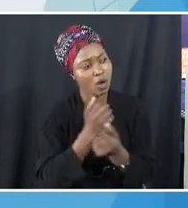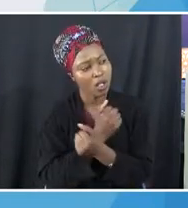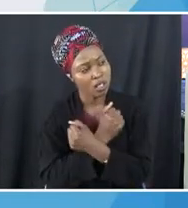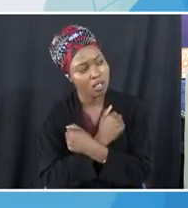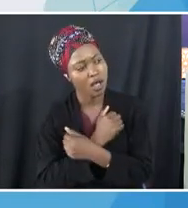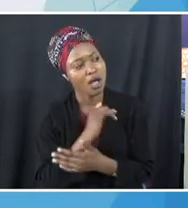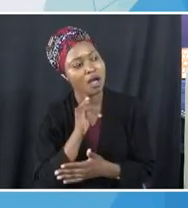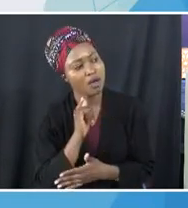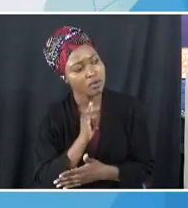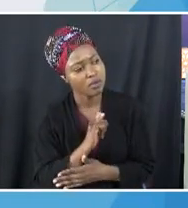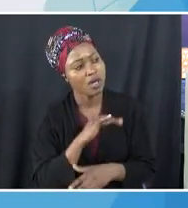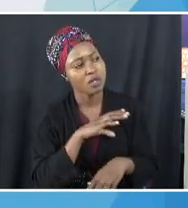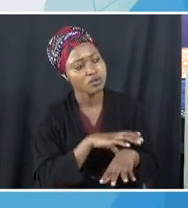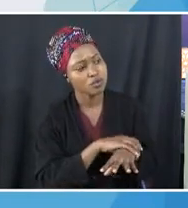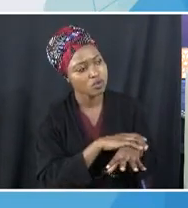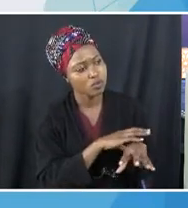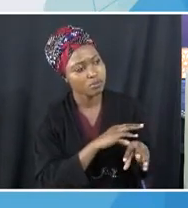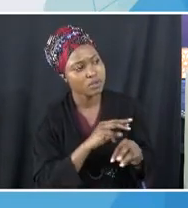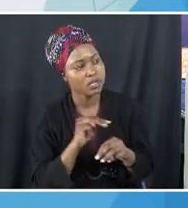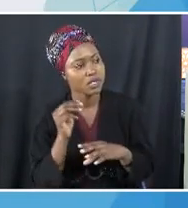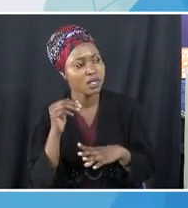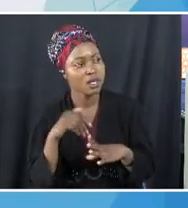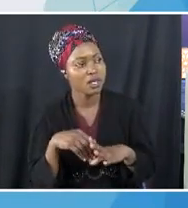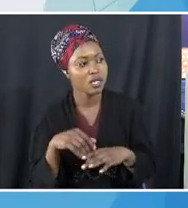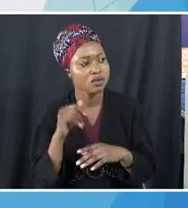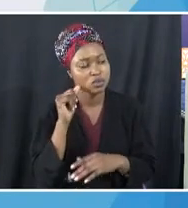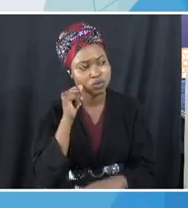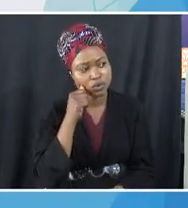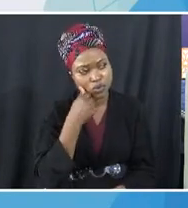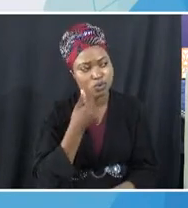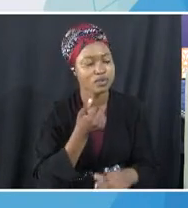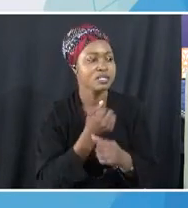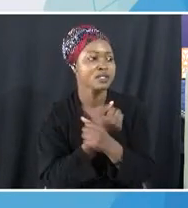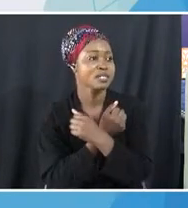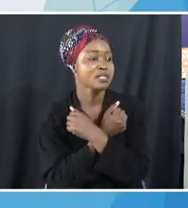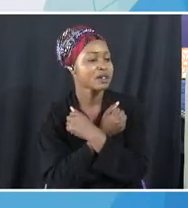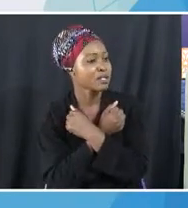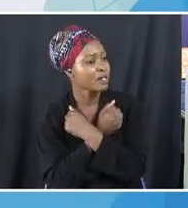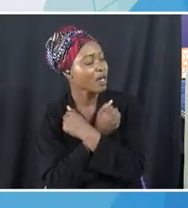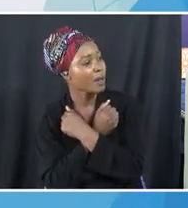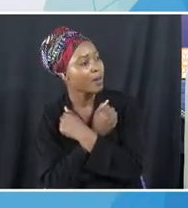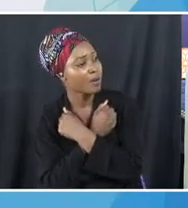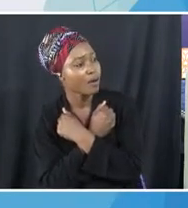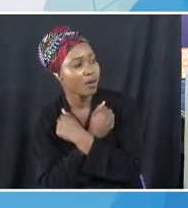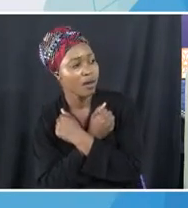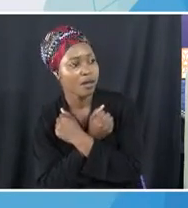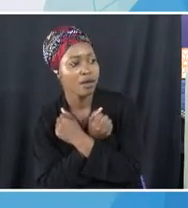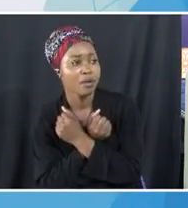Sweet embrace.